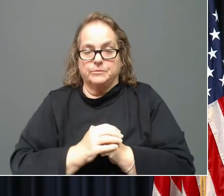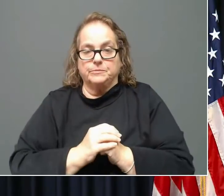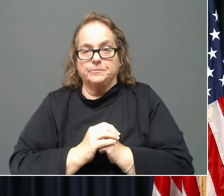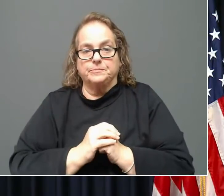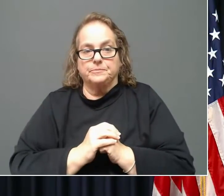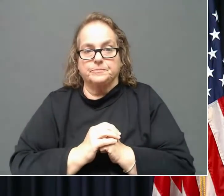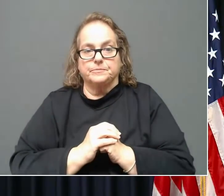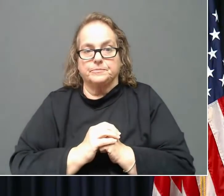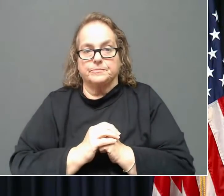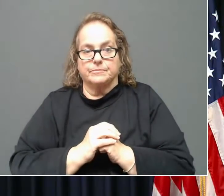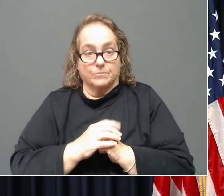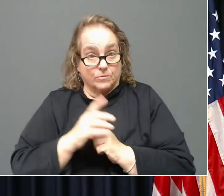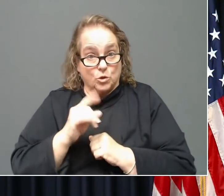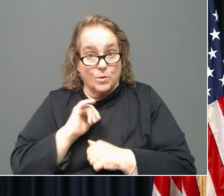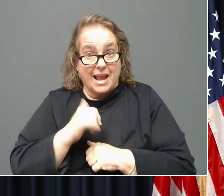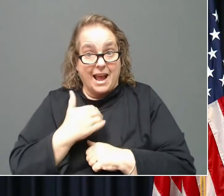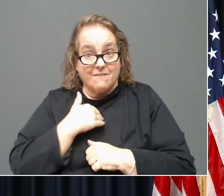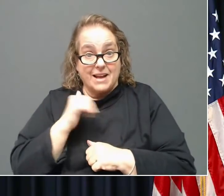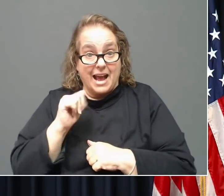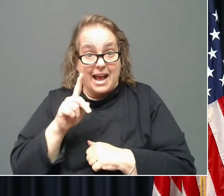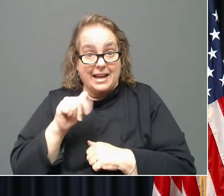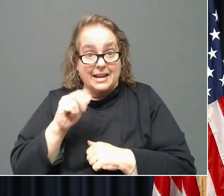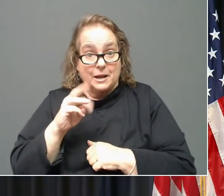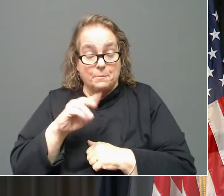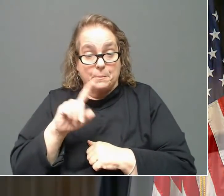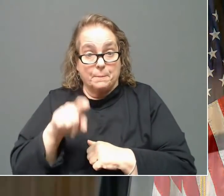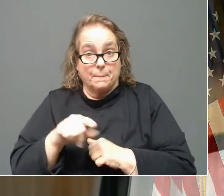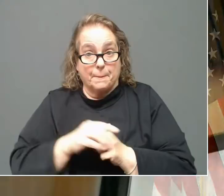I think we have Adam Mather from CHFS.